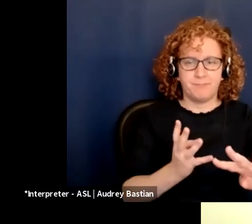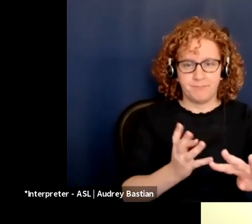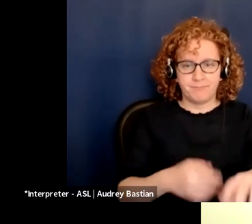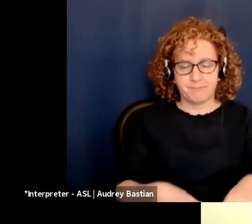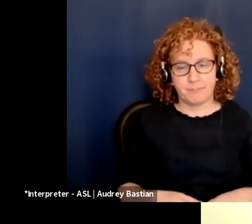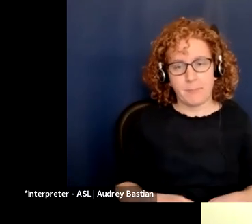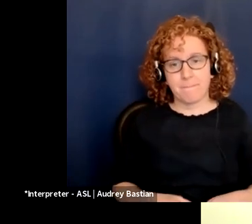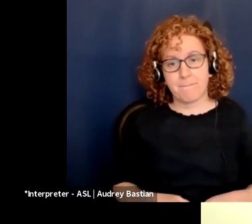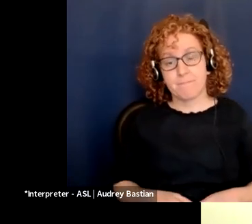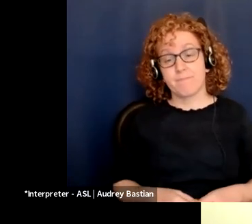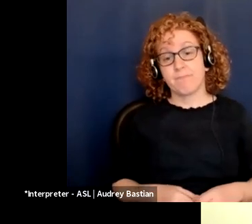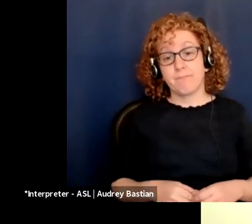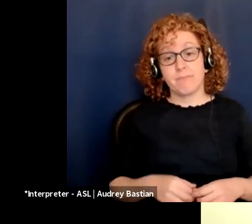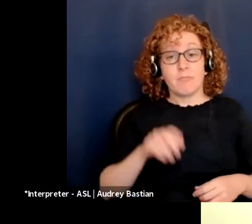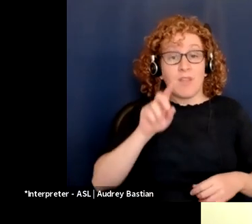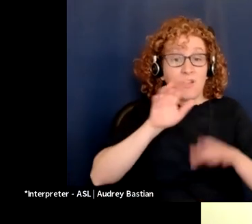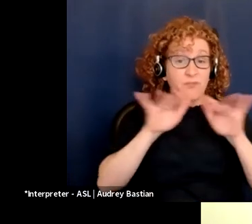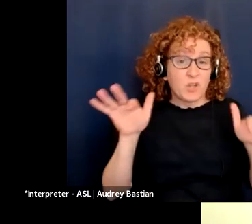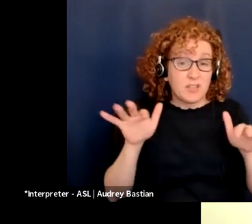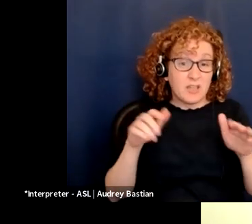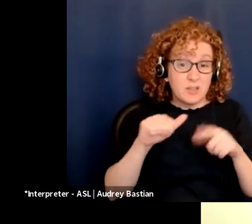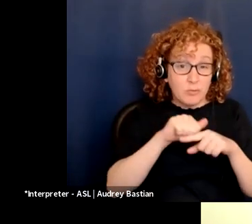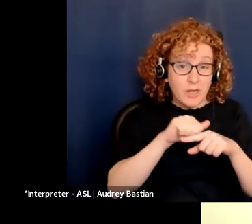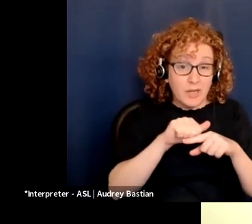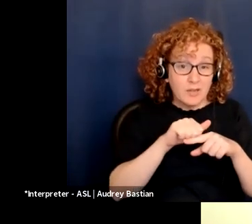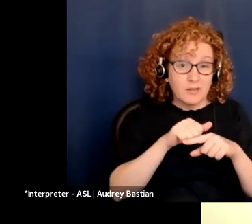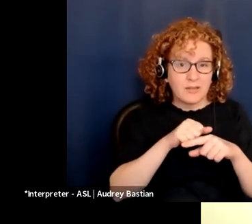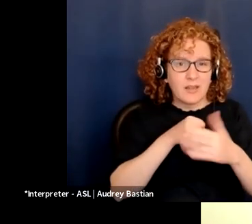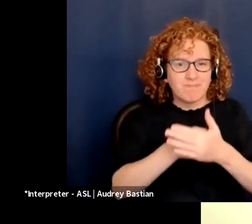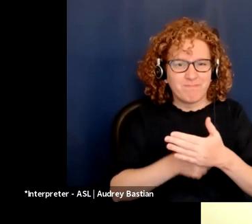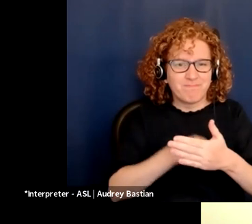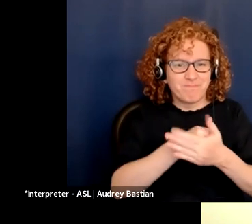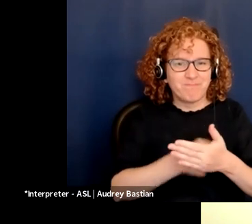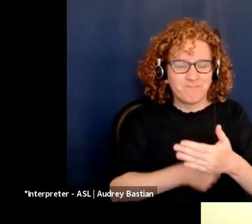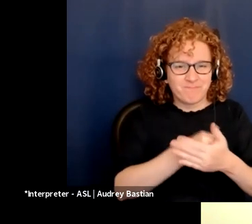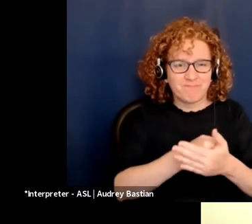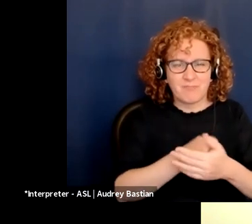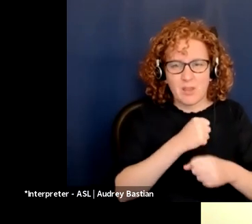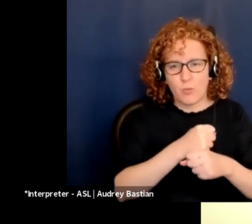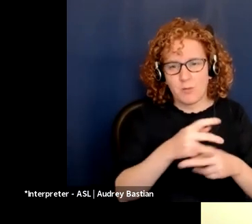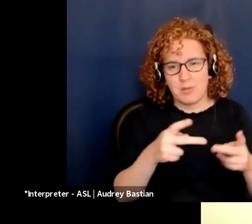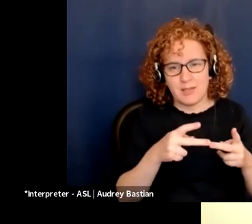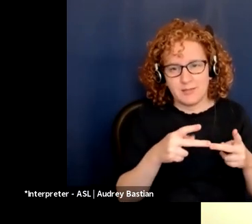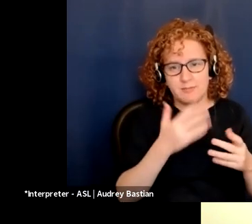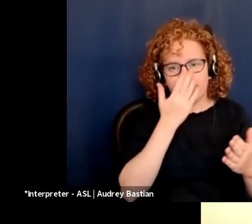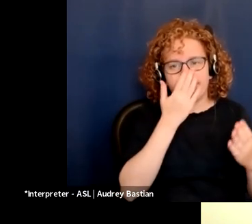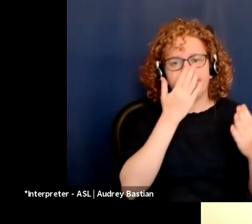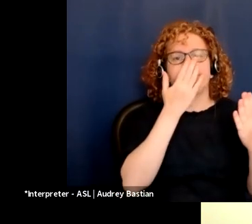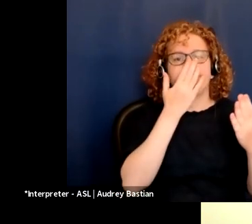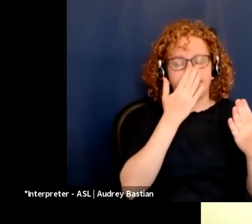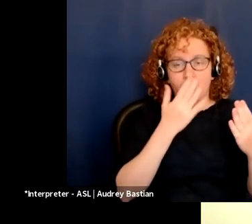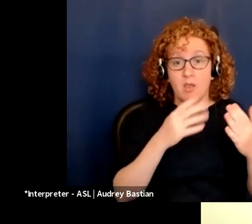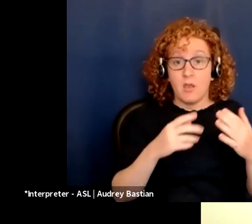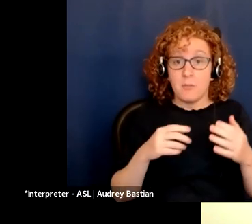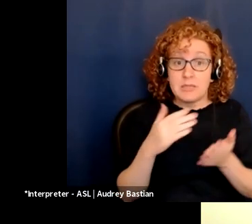so diversity training can only go so far in the workplace, but even the idea of getting some